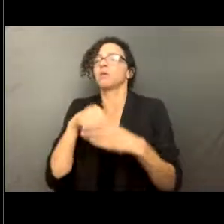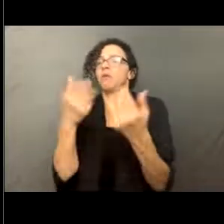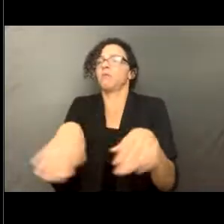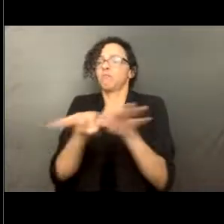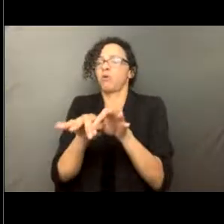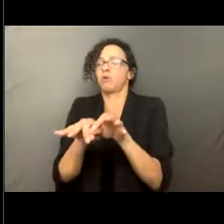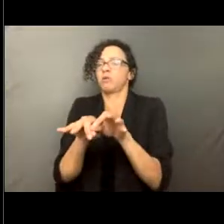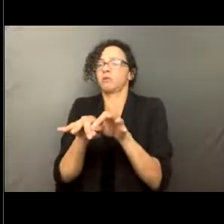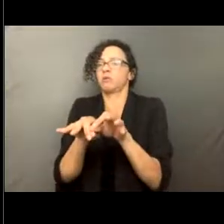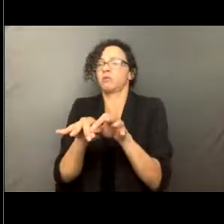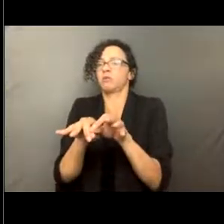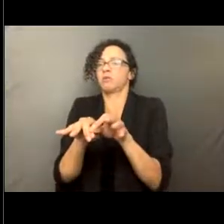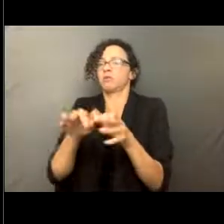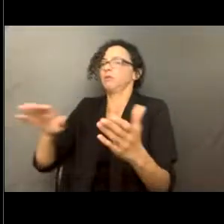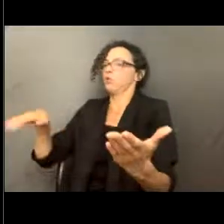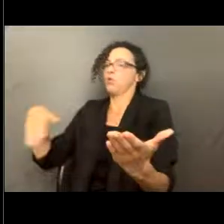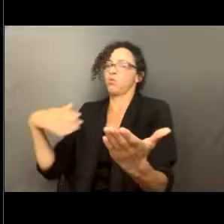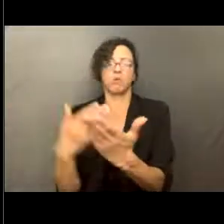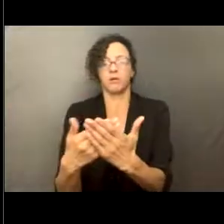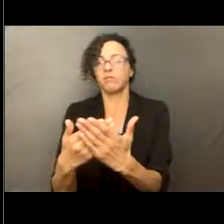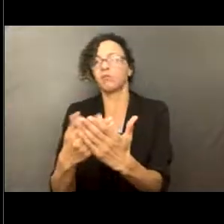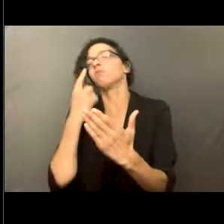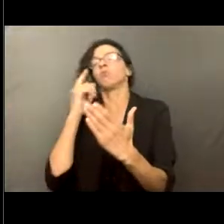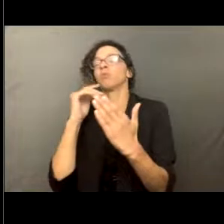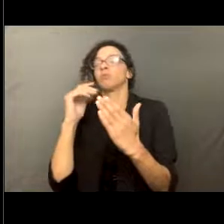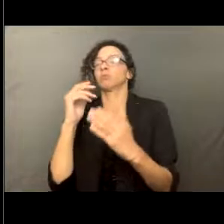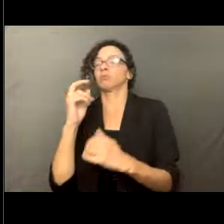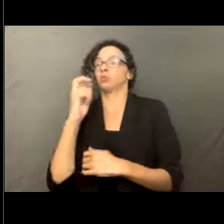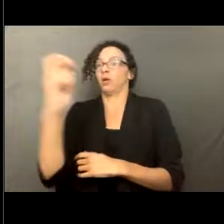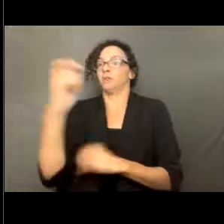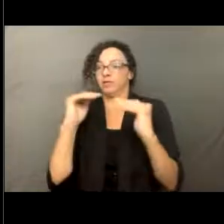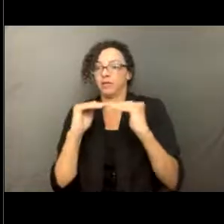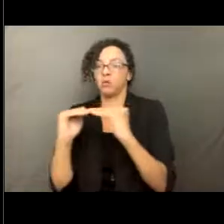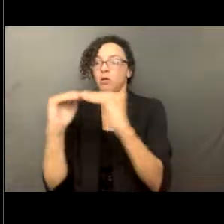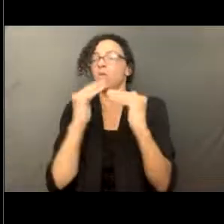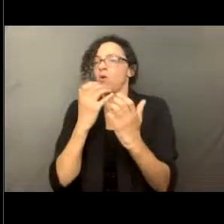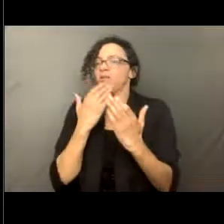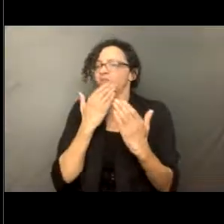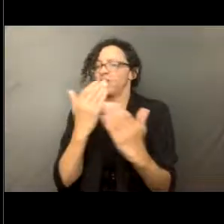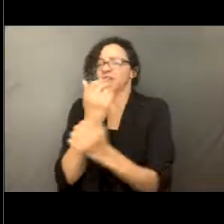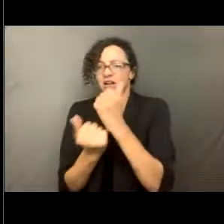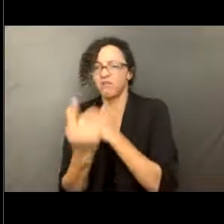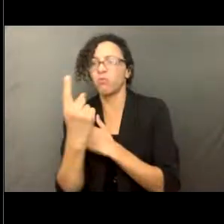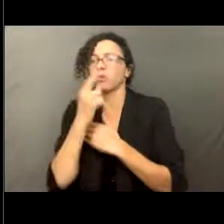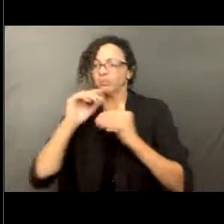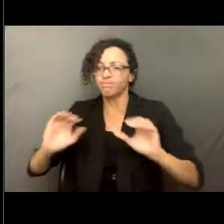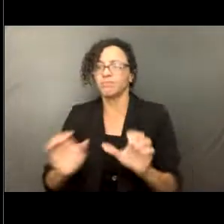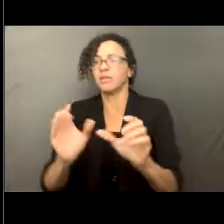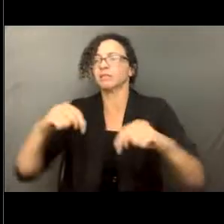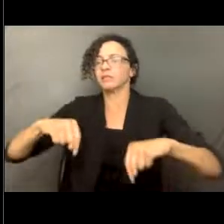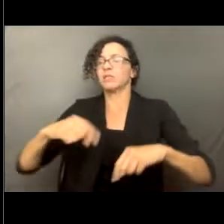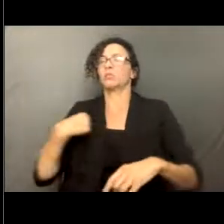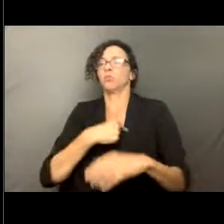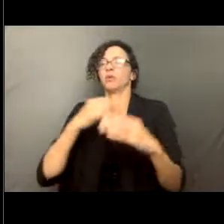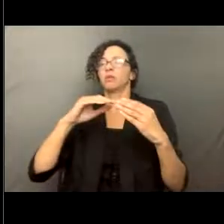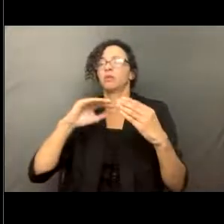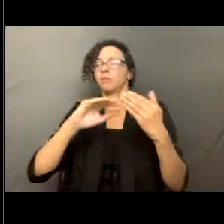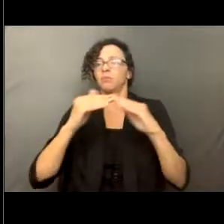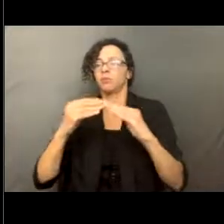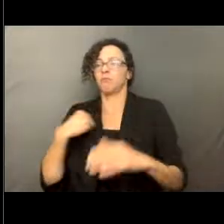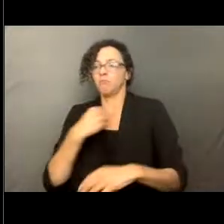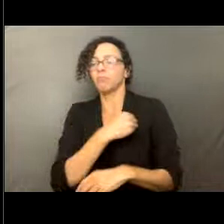And I want to thank you and congratulate everyone who had everything to do with this. There were community members and commissioners and consultants, but especially